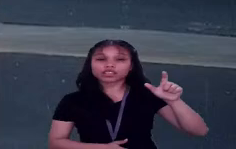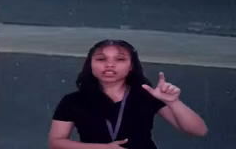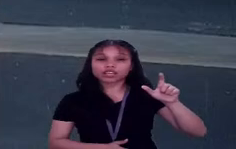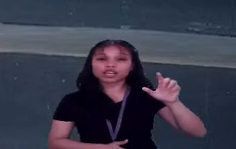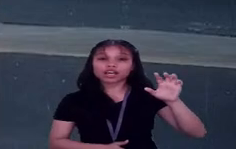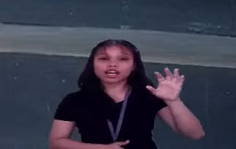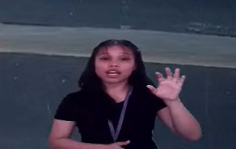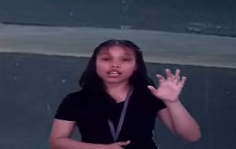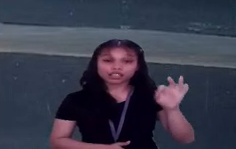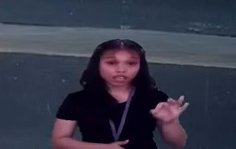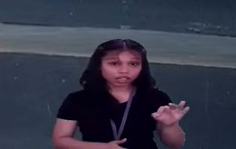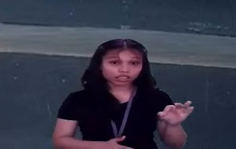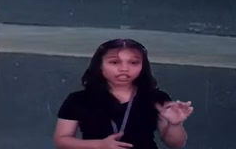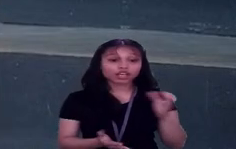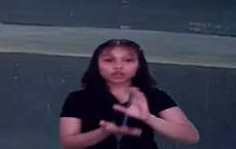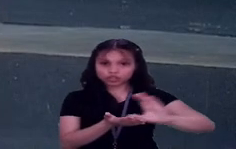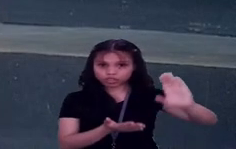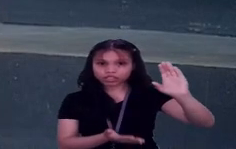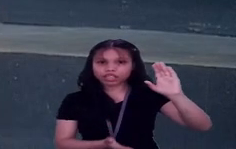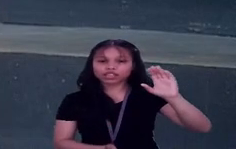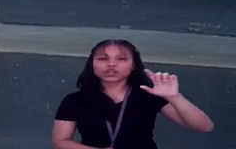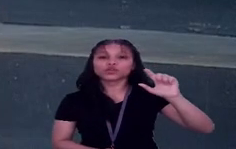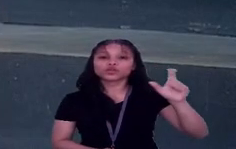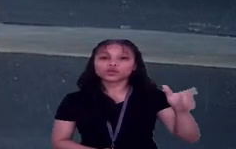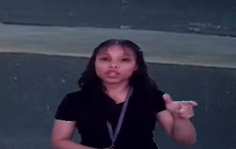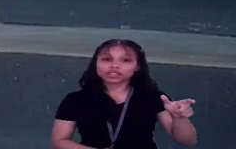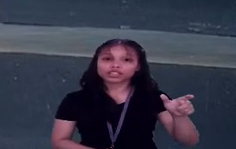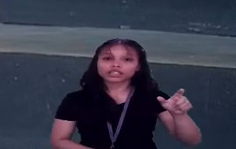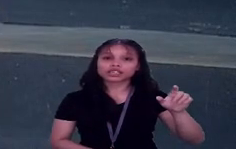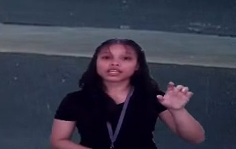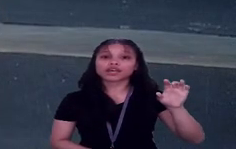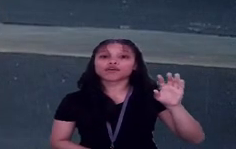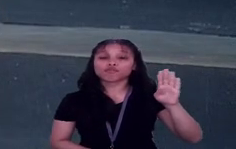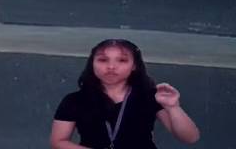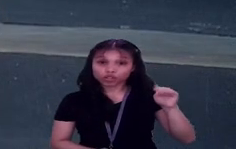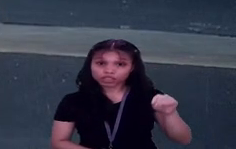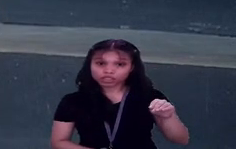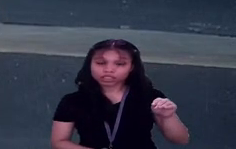school, graduated in 2014, and in